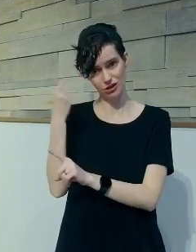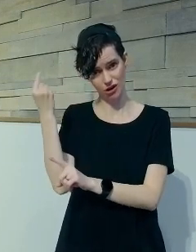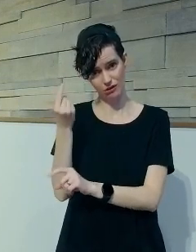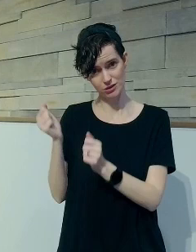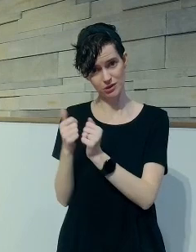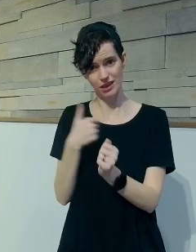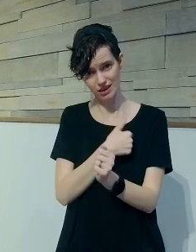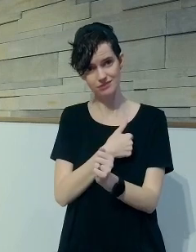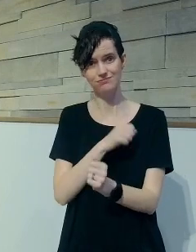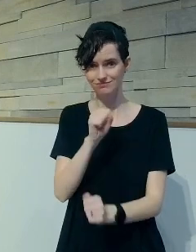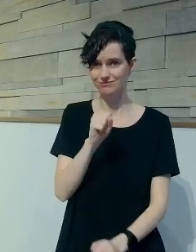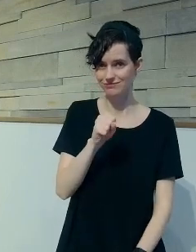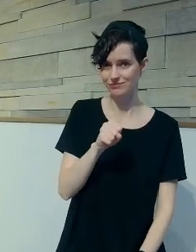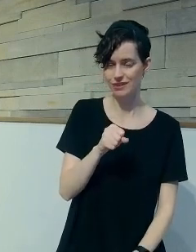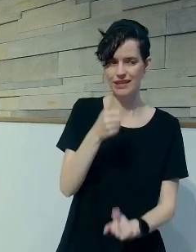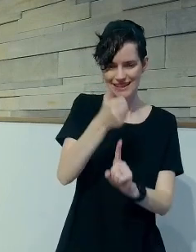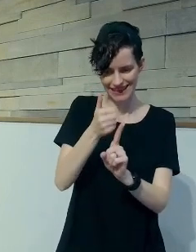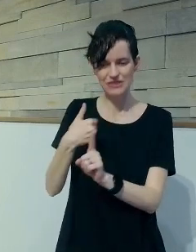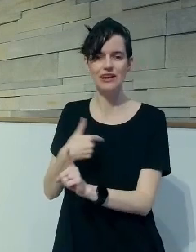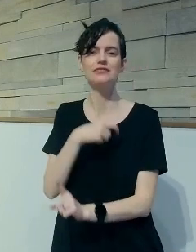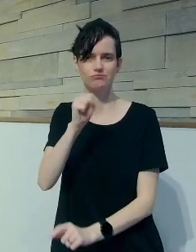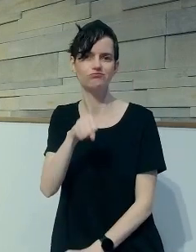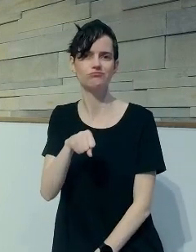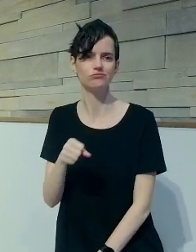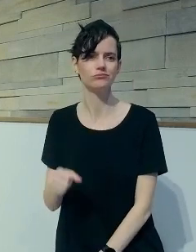always with each and every one of us.